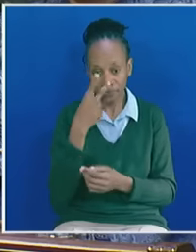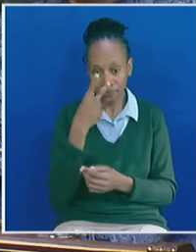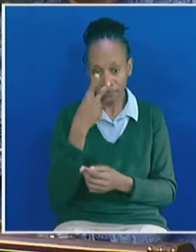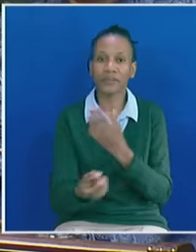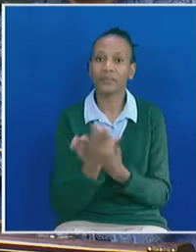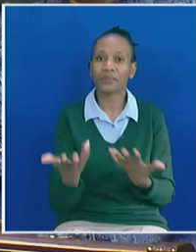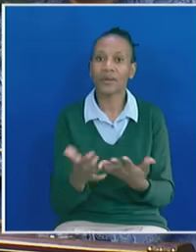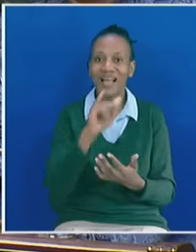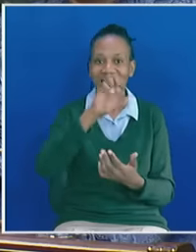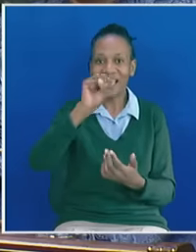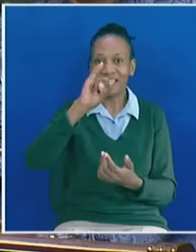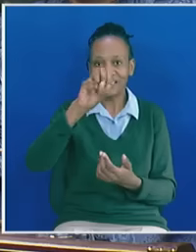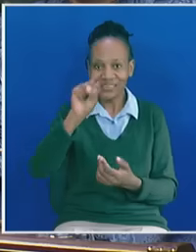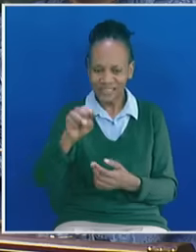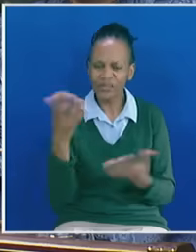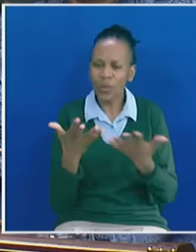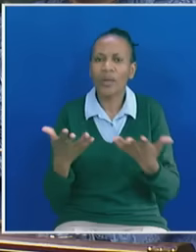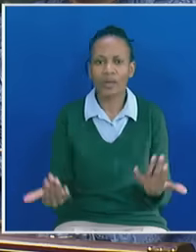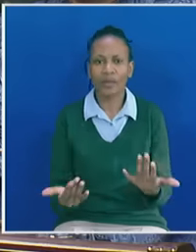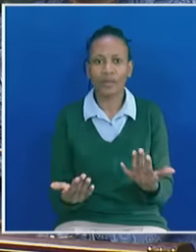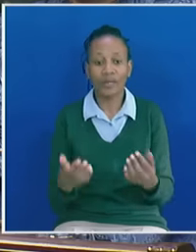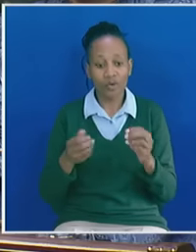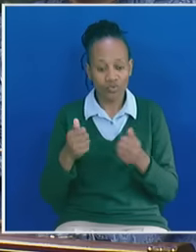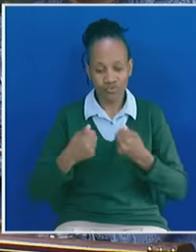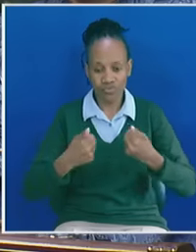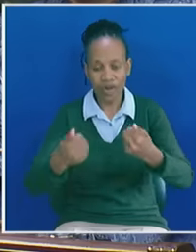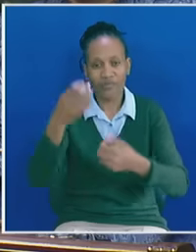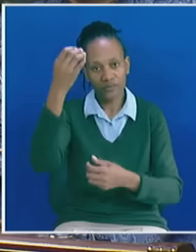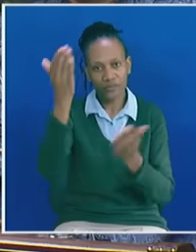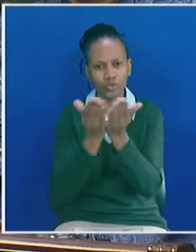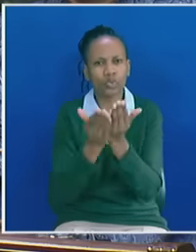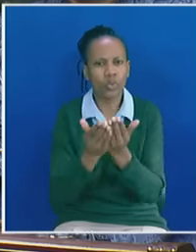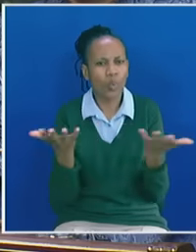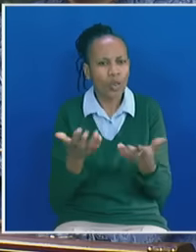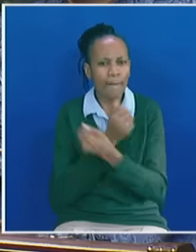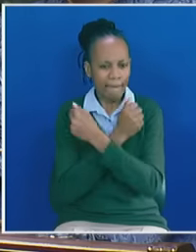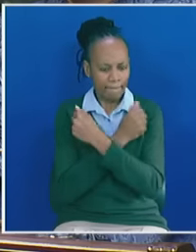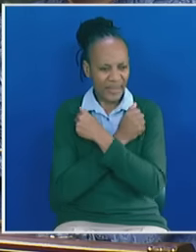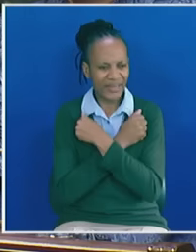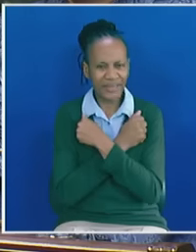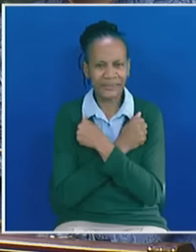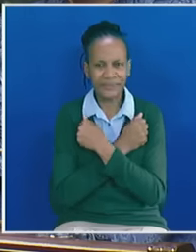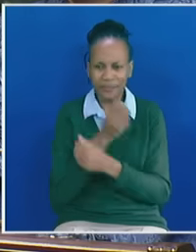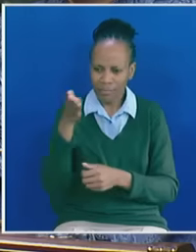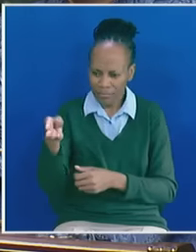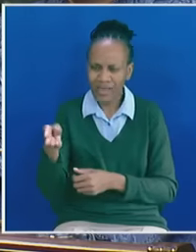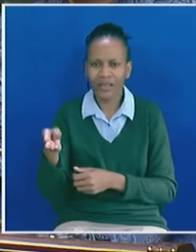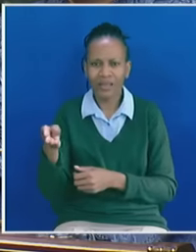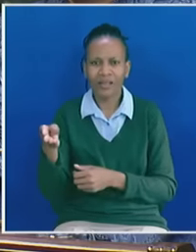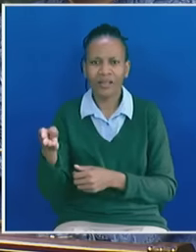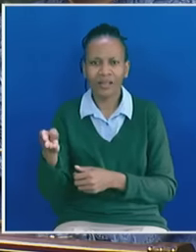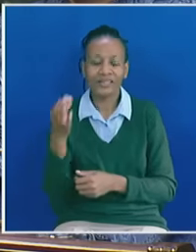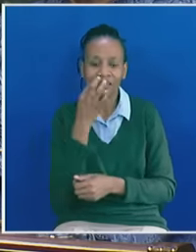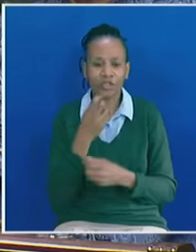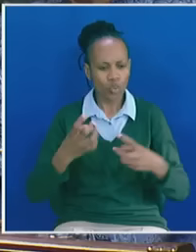whether ISIS was on a recruitment drive at the Durban school that day. Parents of children at the Northwood High School raised their